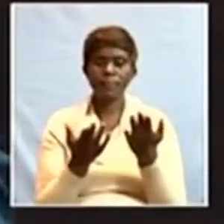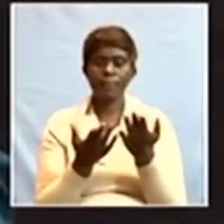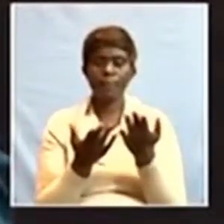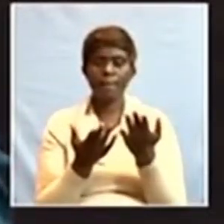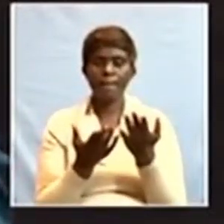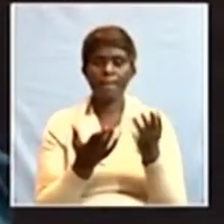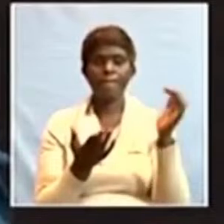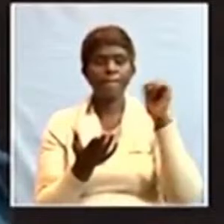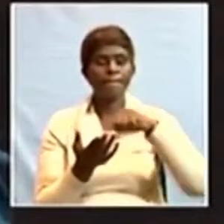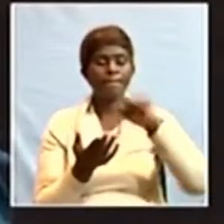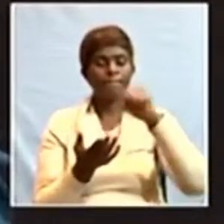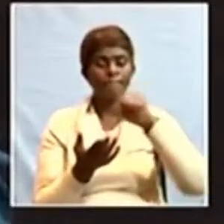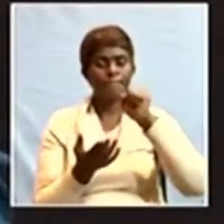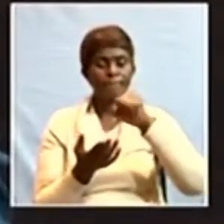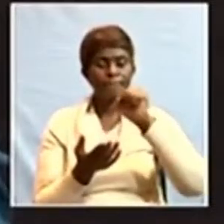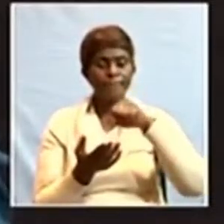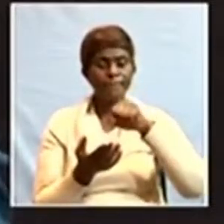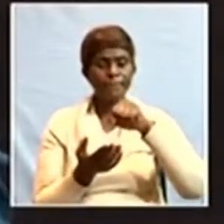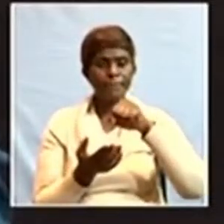Yes.